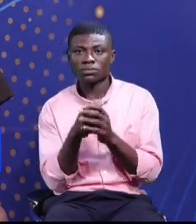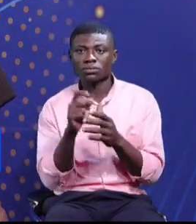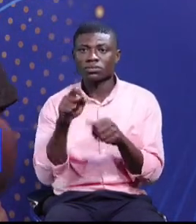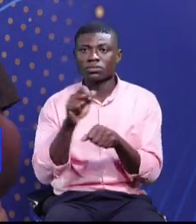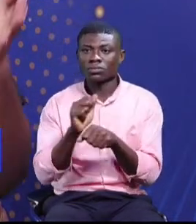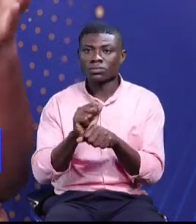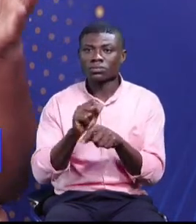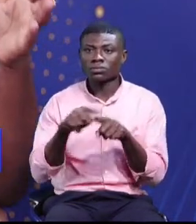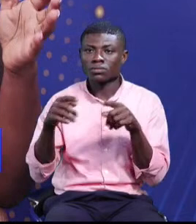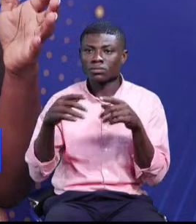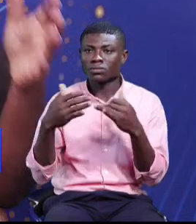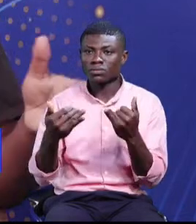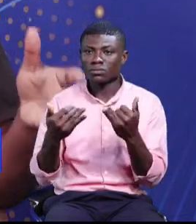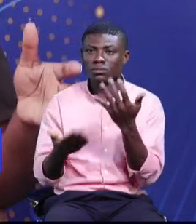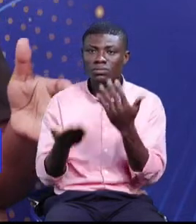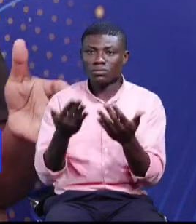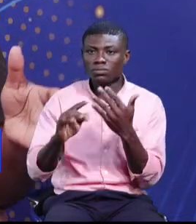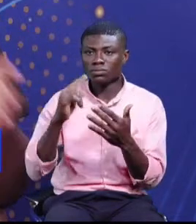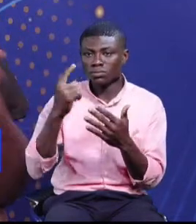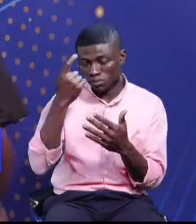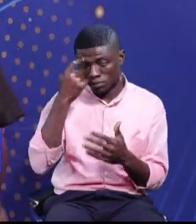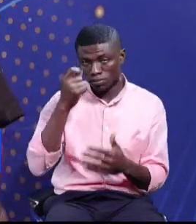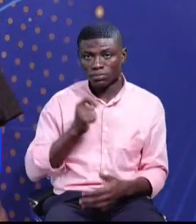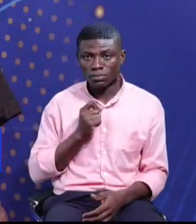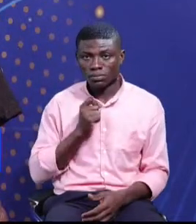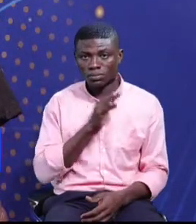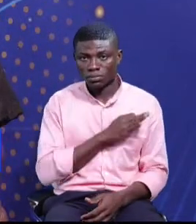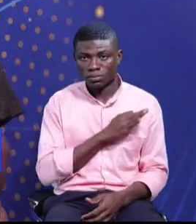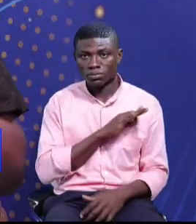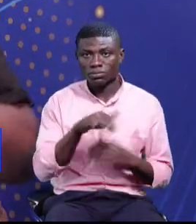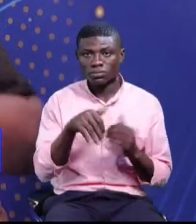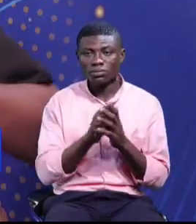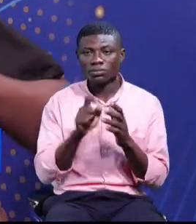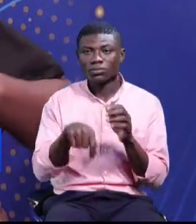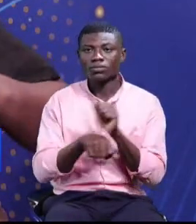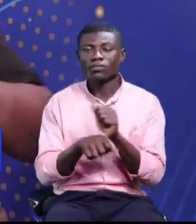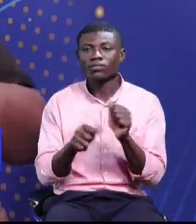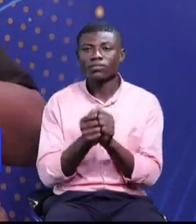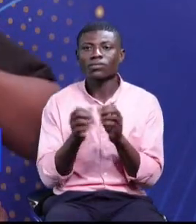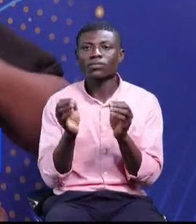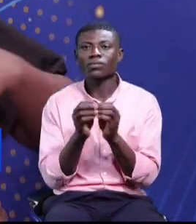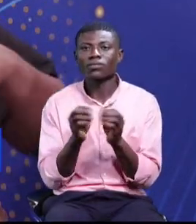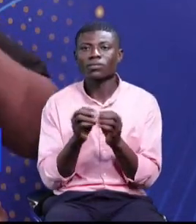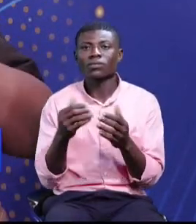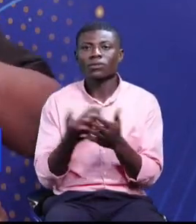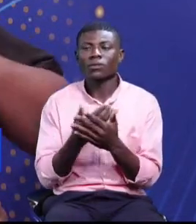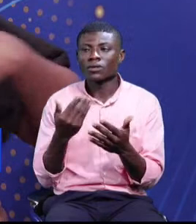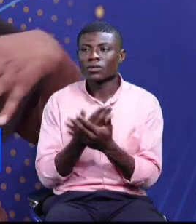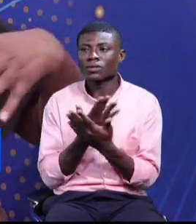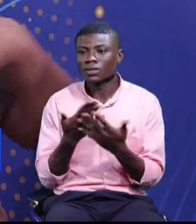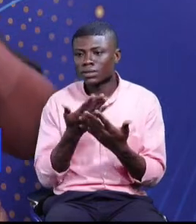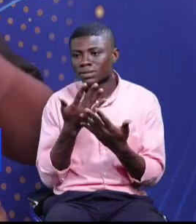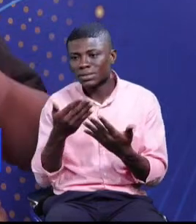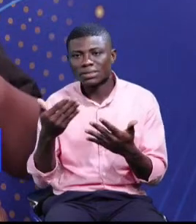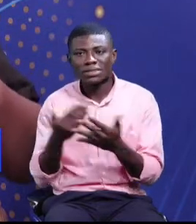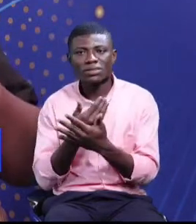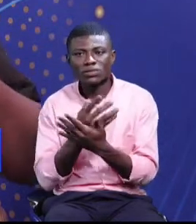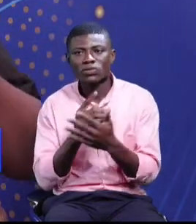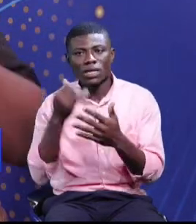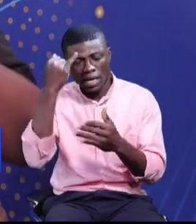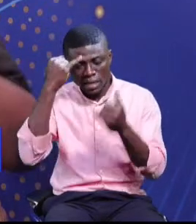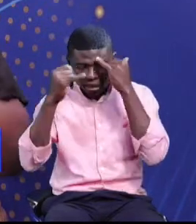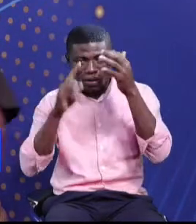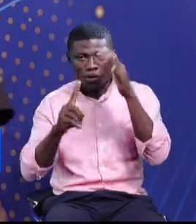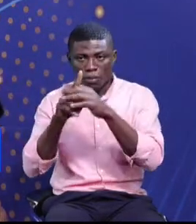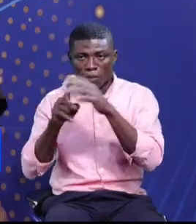speed, but then maybe government staff are not quite up to par with a lot of the nuances and the new movements and things like